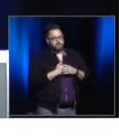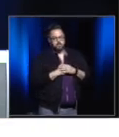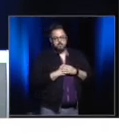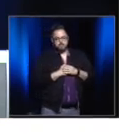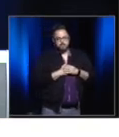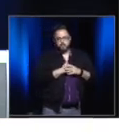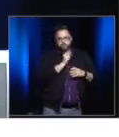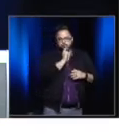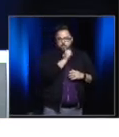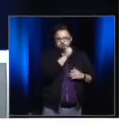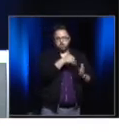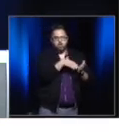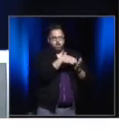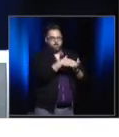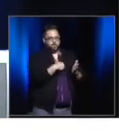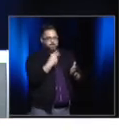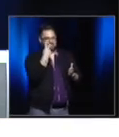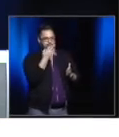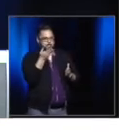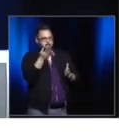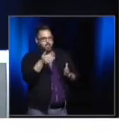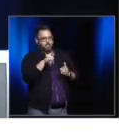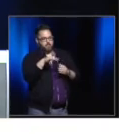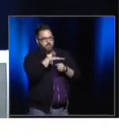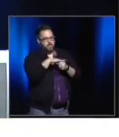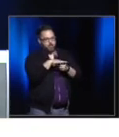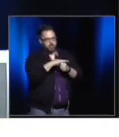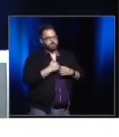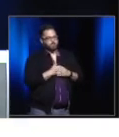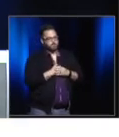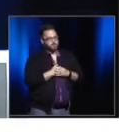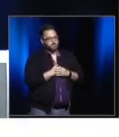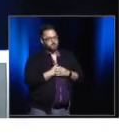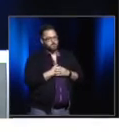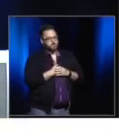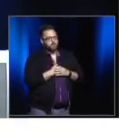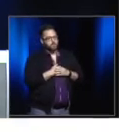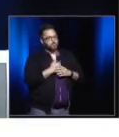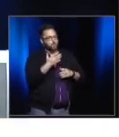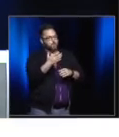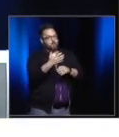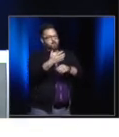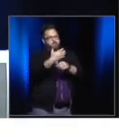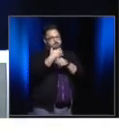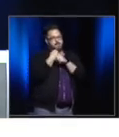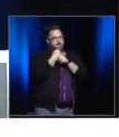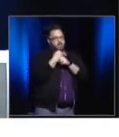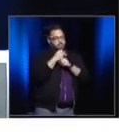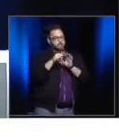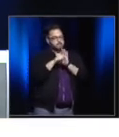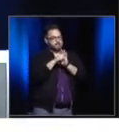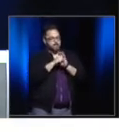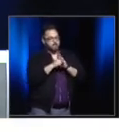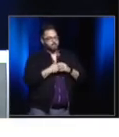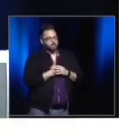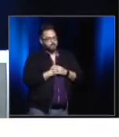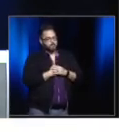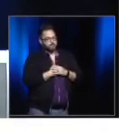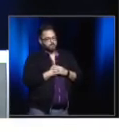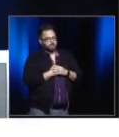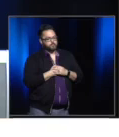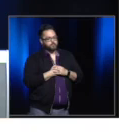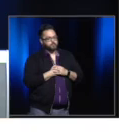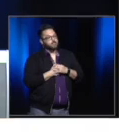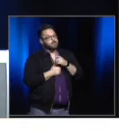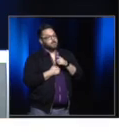are not often seen. So we managed to get a genetic sample, and that animal is